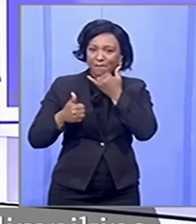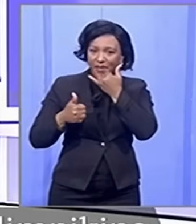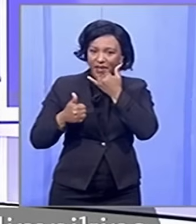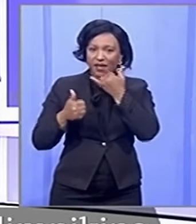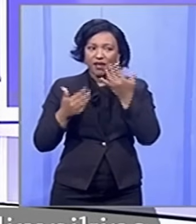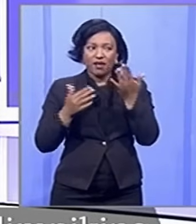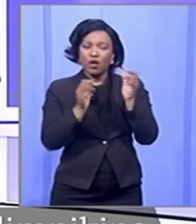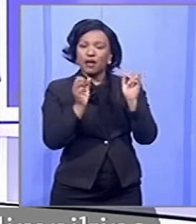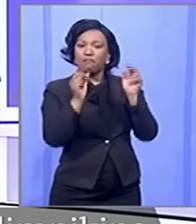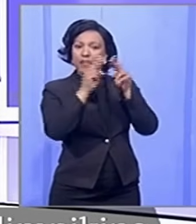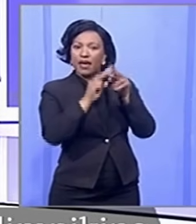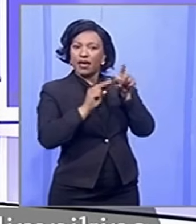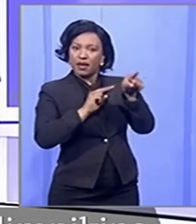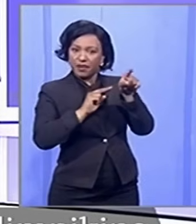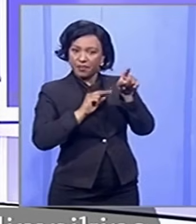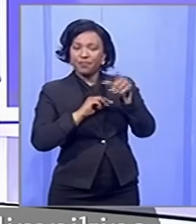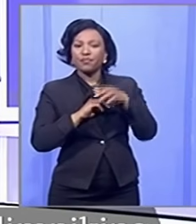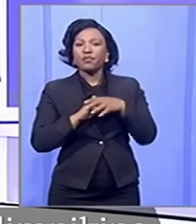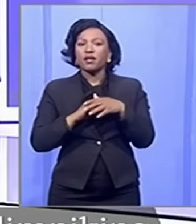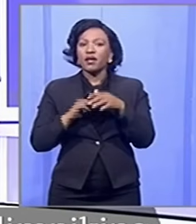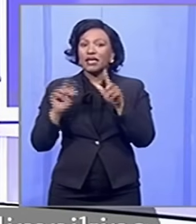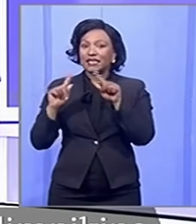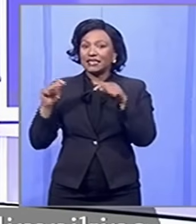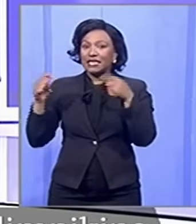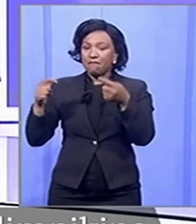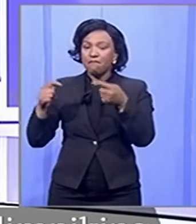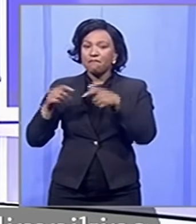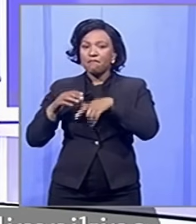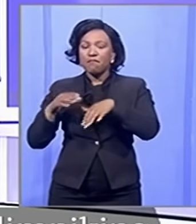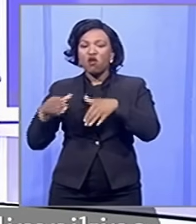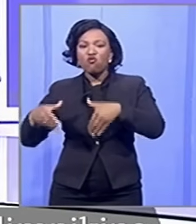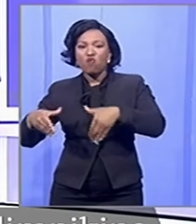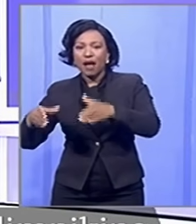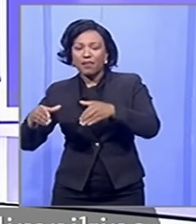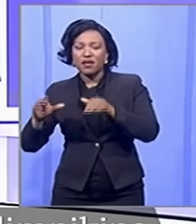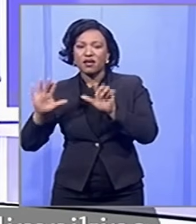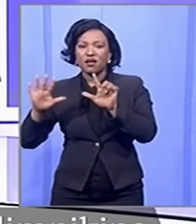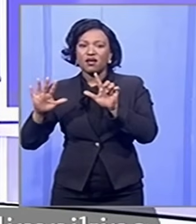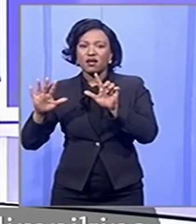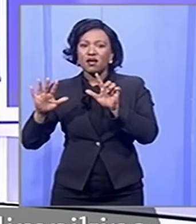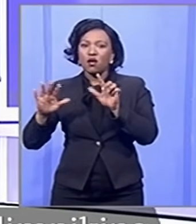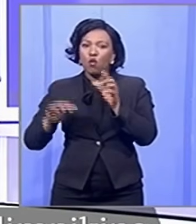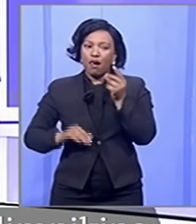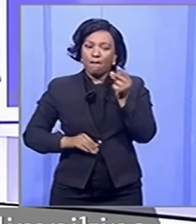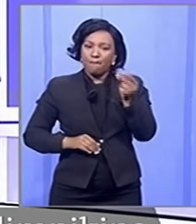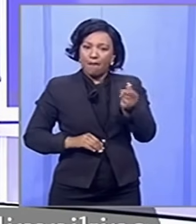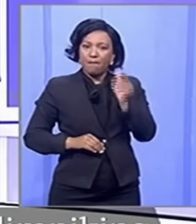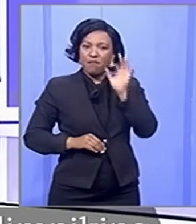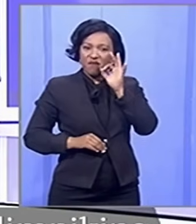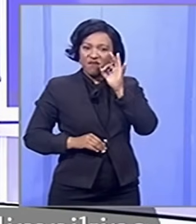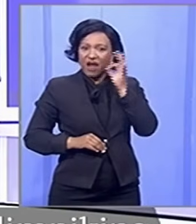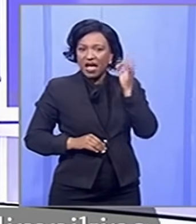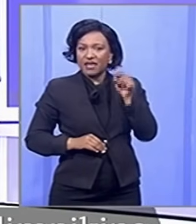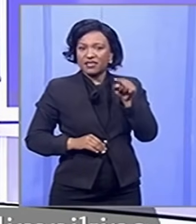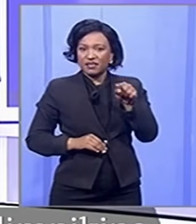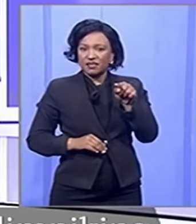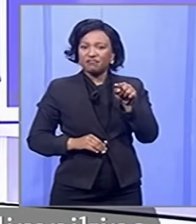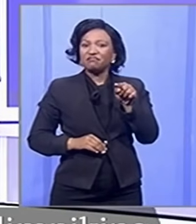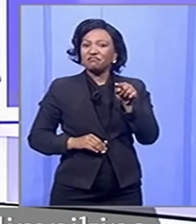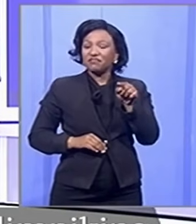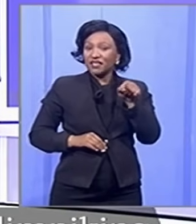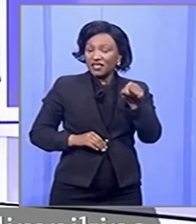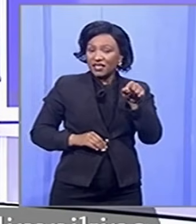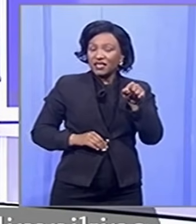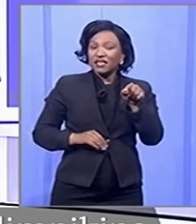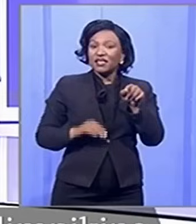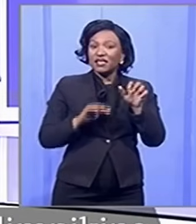ka Paris. Sehlopha sa rugby sa Sevens se papatlilwe ke Bengae France ka dino tše 19 go tše